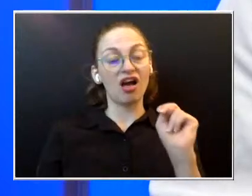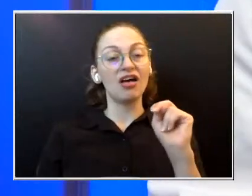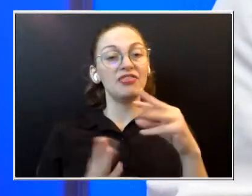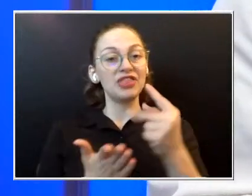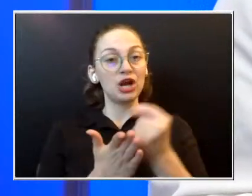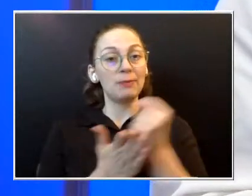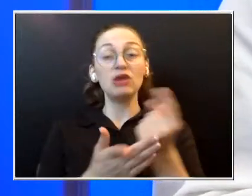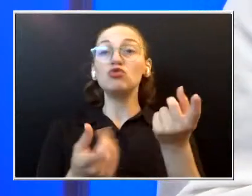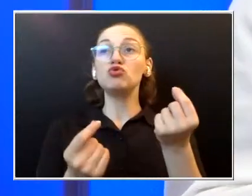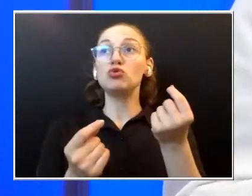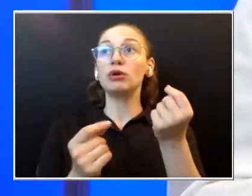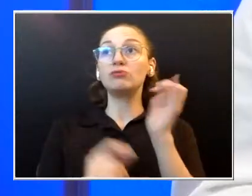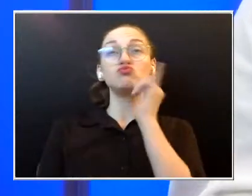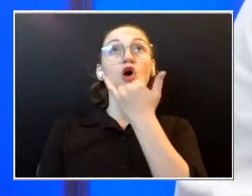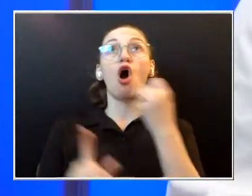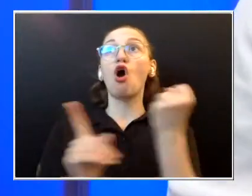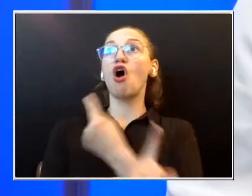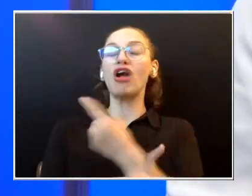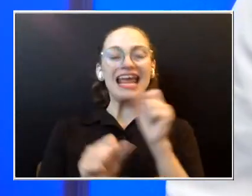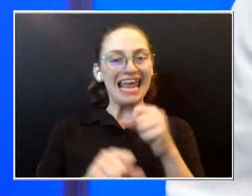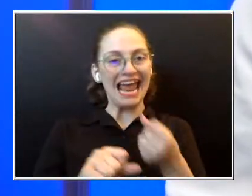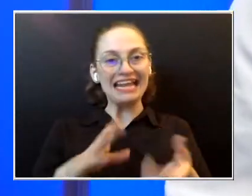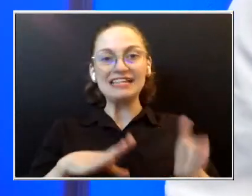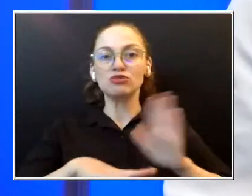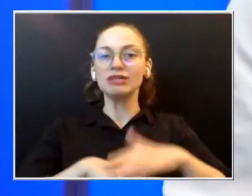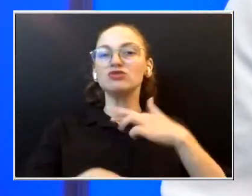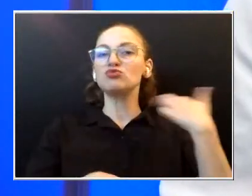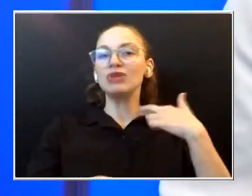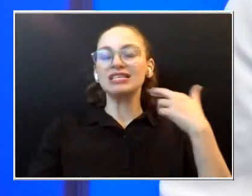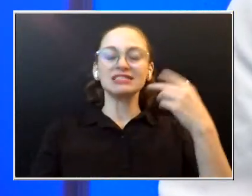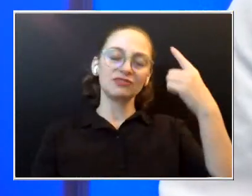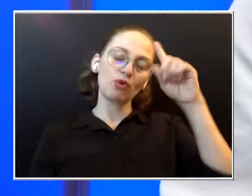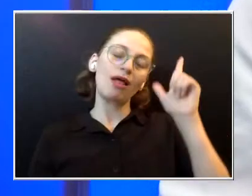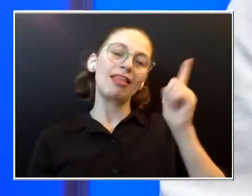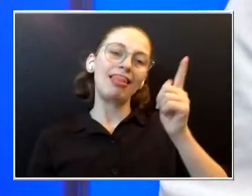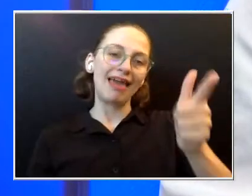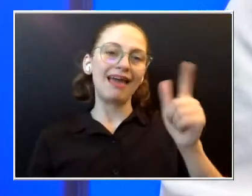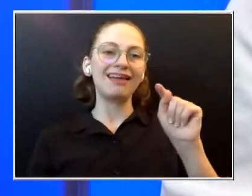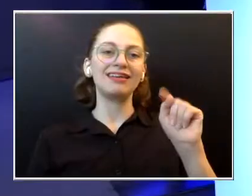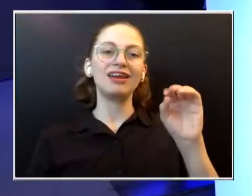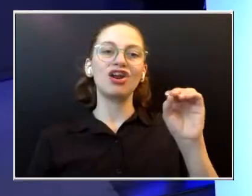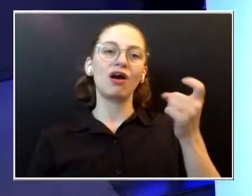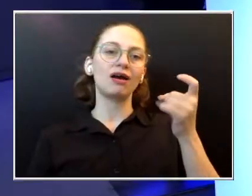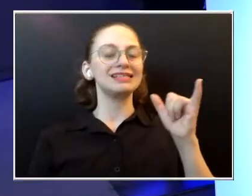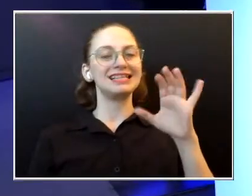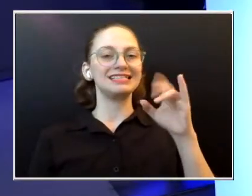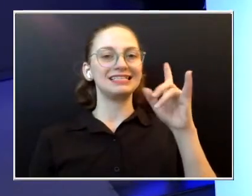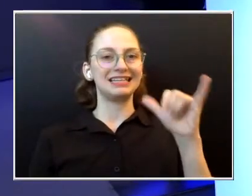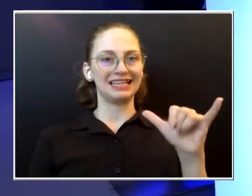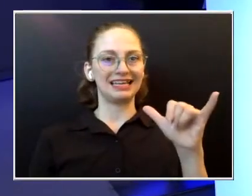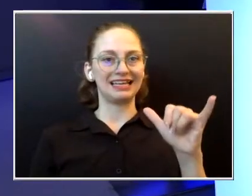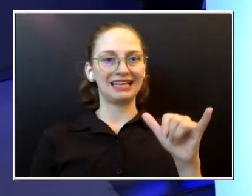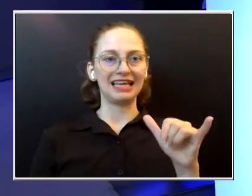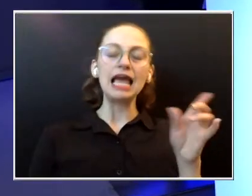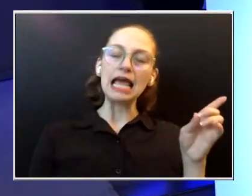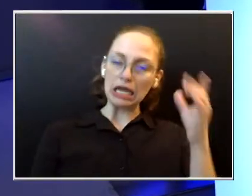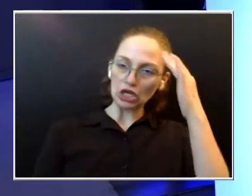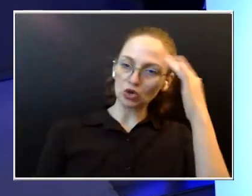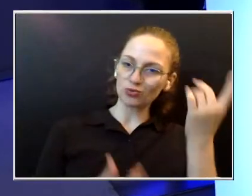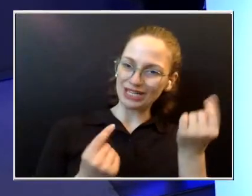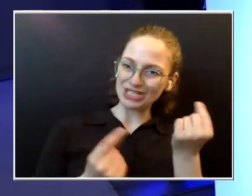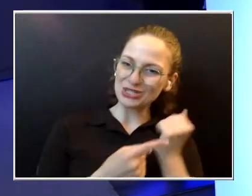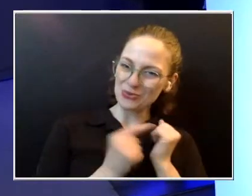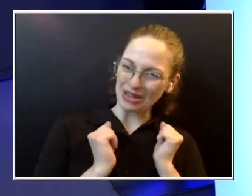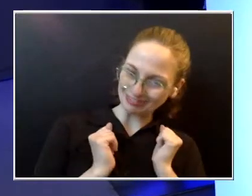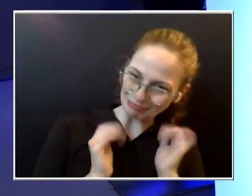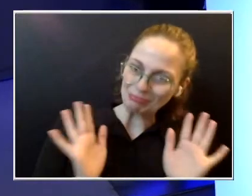be, in a sense, dangerous if you don't know exactly what you're doing. You gotta know what you're doing with Correct. it. I take it he knows what he's doing. He does know what he's doing. Okay, yeah. well that's good. Yeah. I kind of